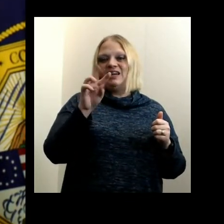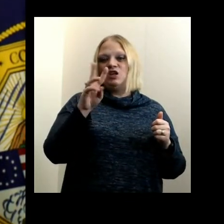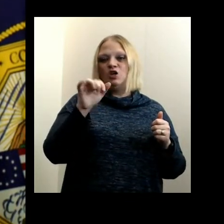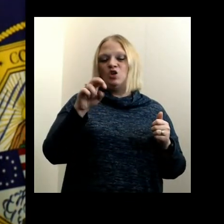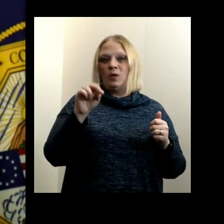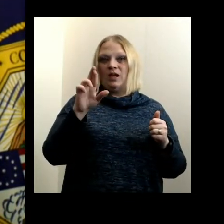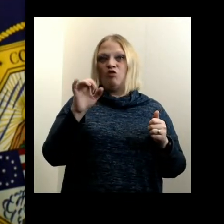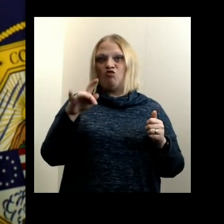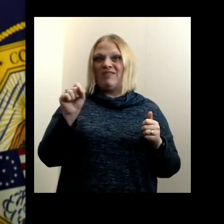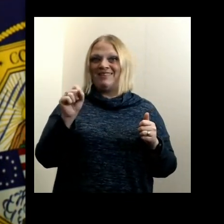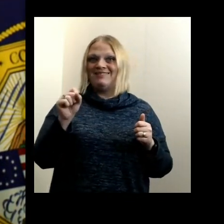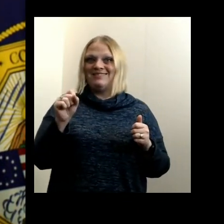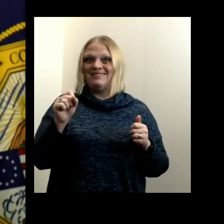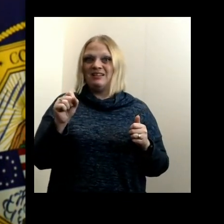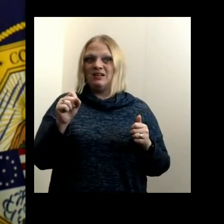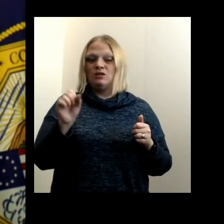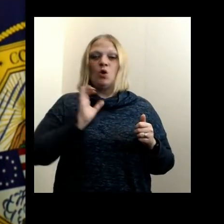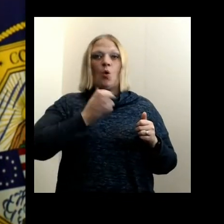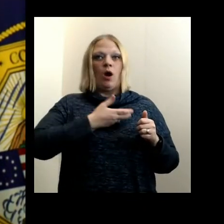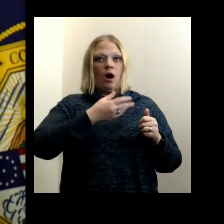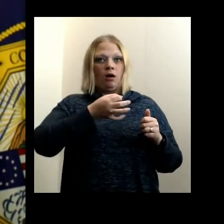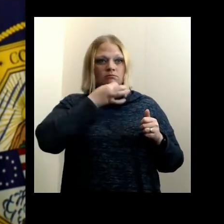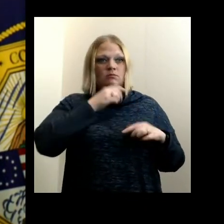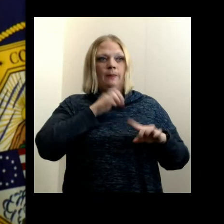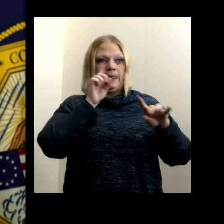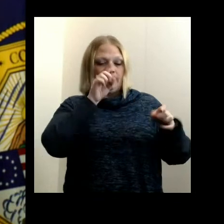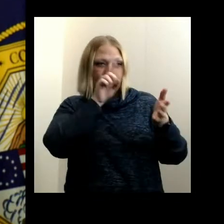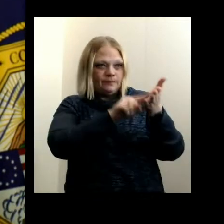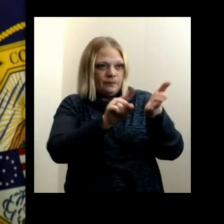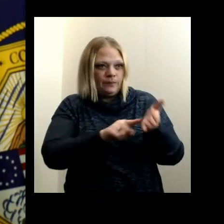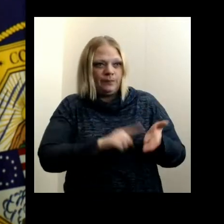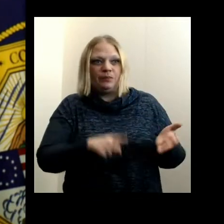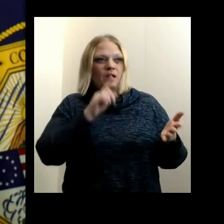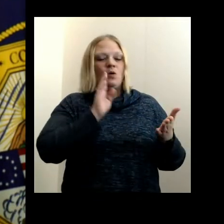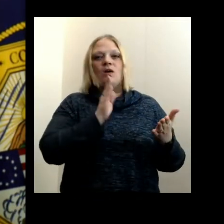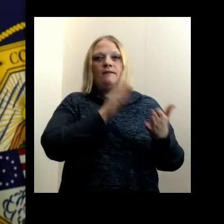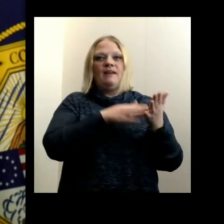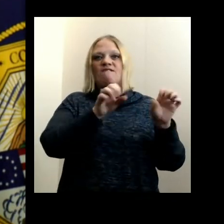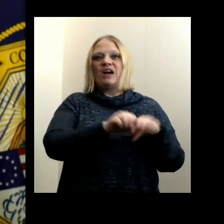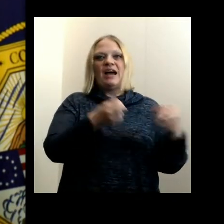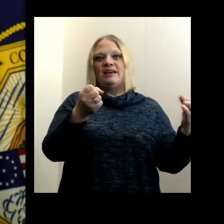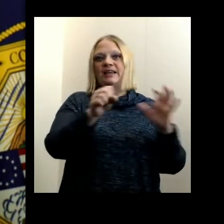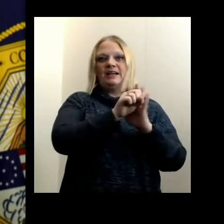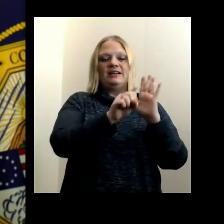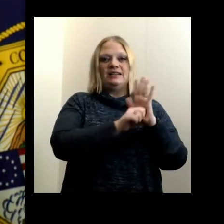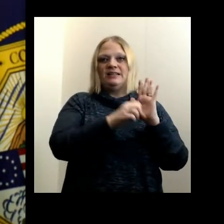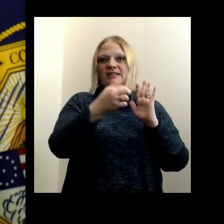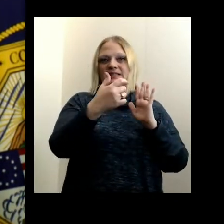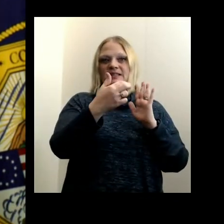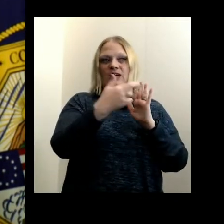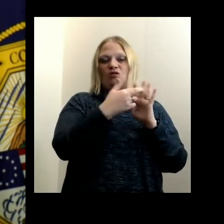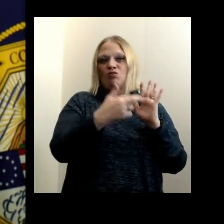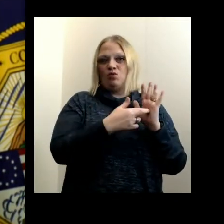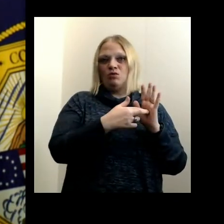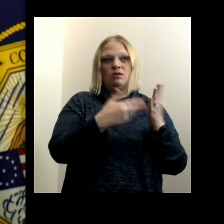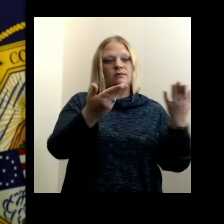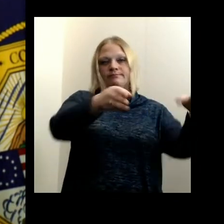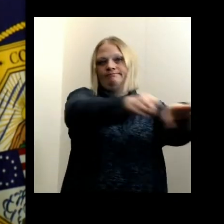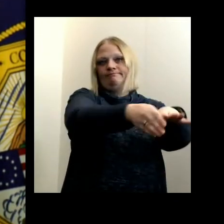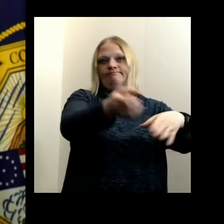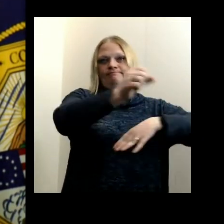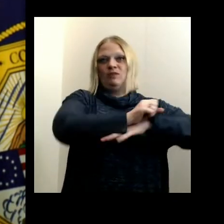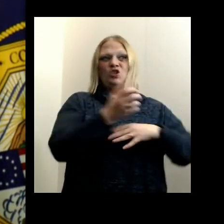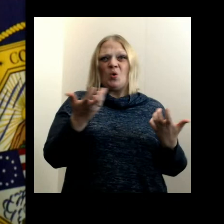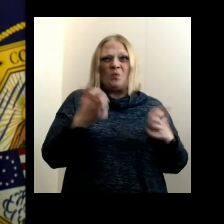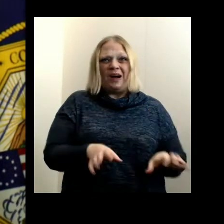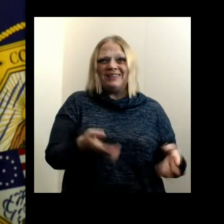sanitarians went out. They saw conditions that they believed violated the state's rules. They shut them down. We do not want to keep the rinks closed. We want